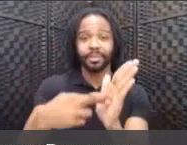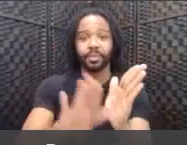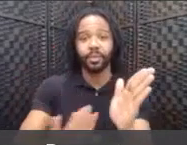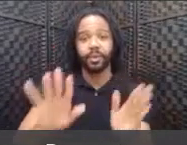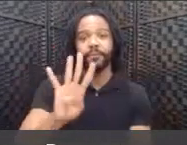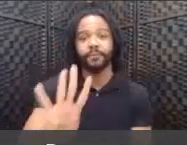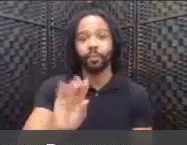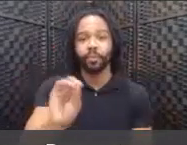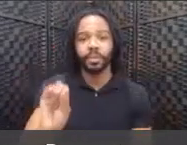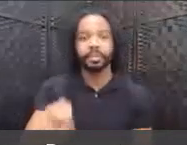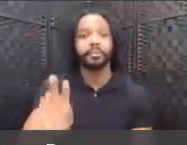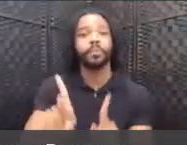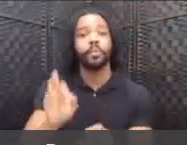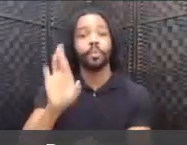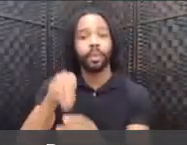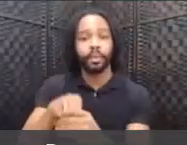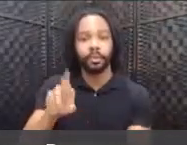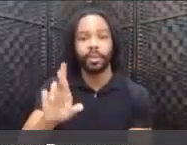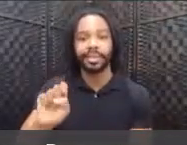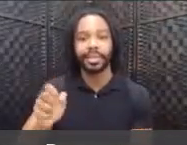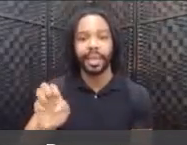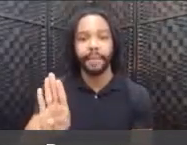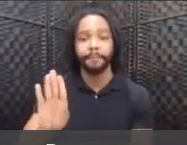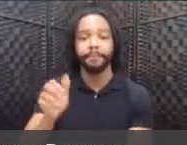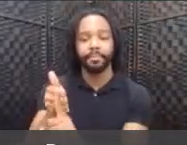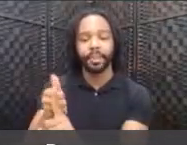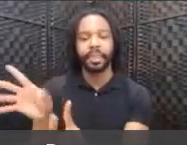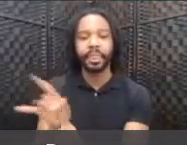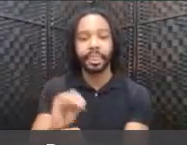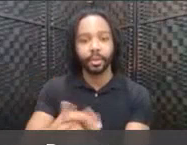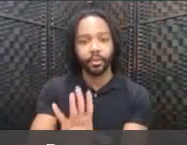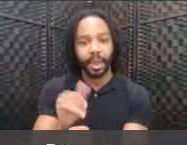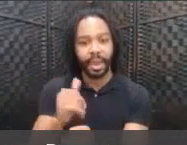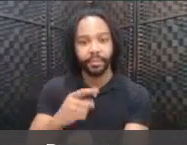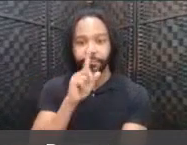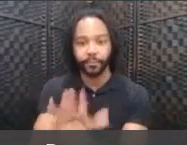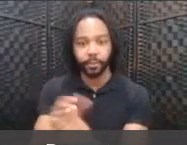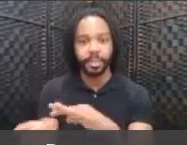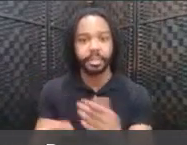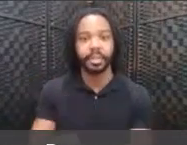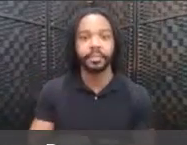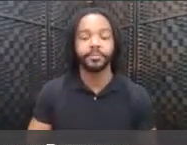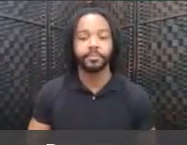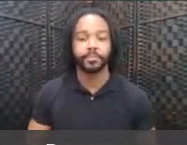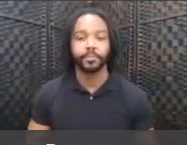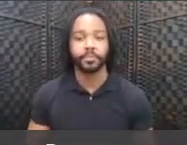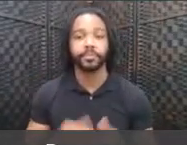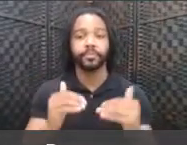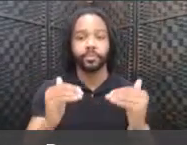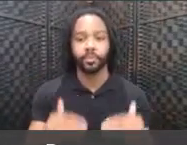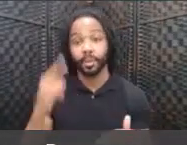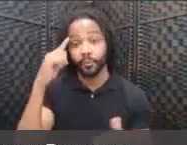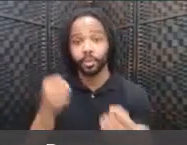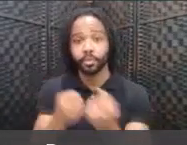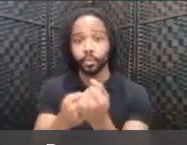people in residential habilitation who contracted COVID and had a confirmed COVID death. In supported